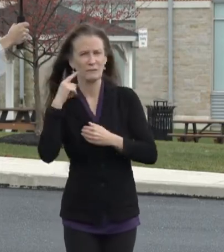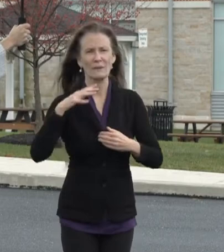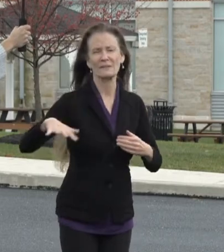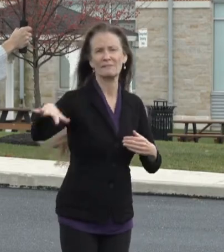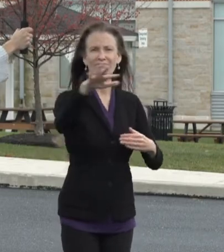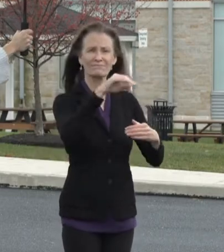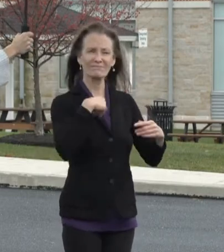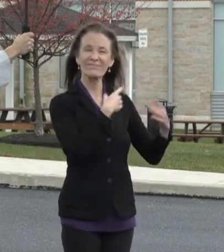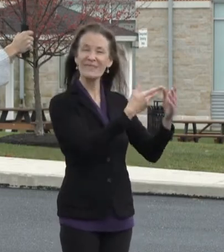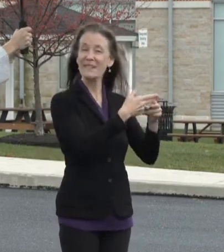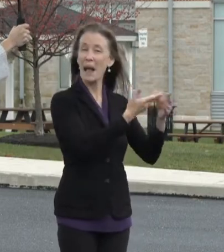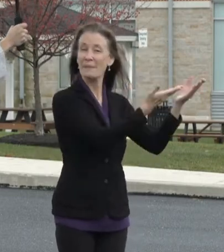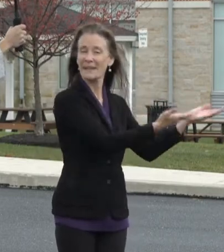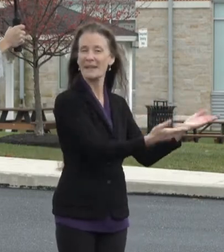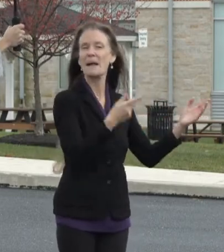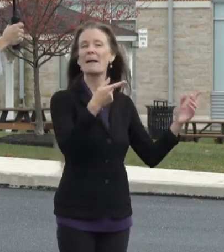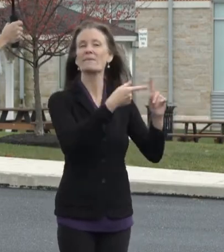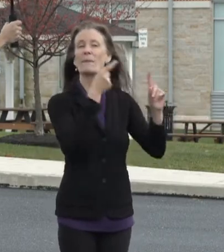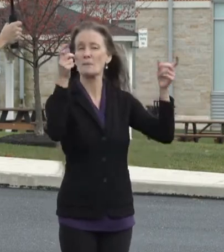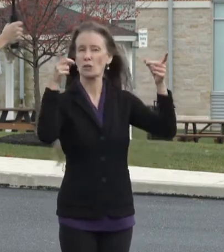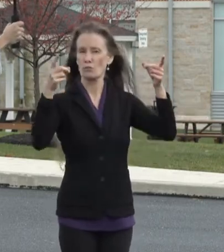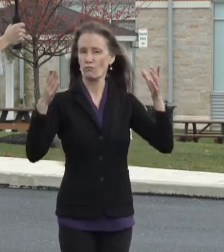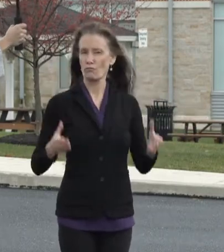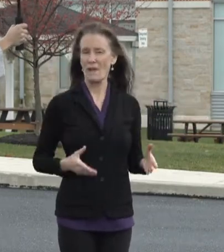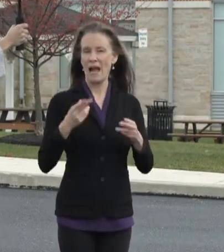of PEMA, Director Randy Padfield.